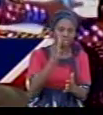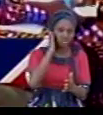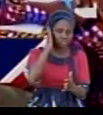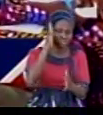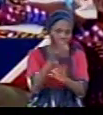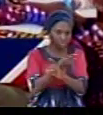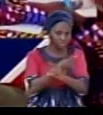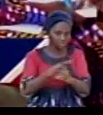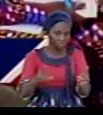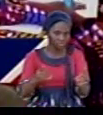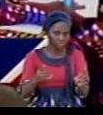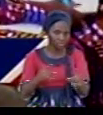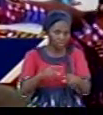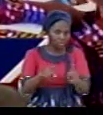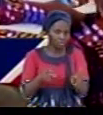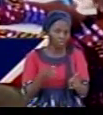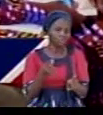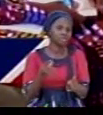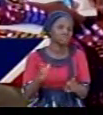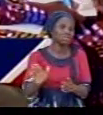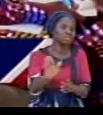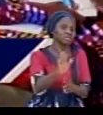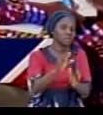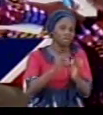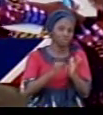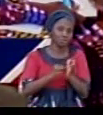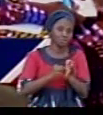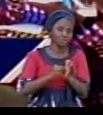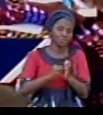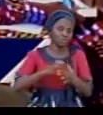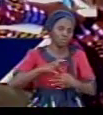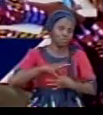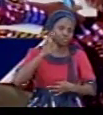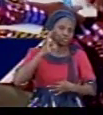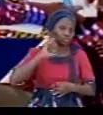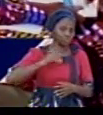deliver but their own souls by their